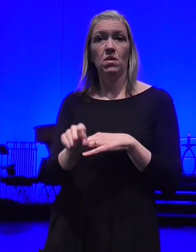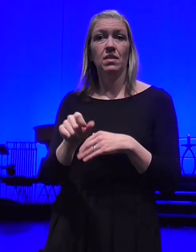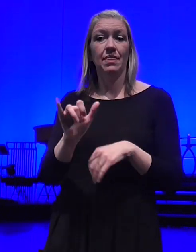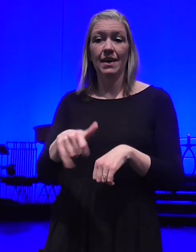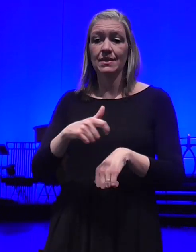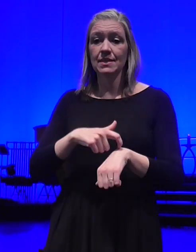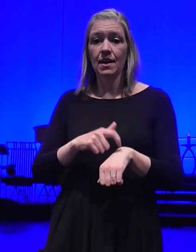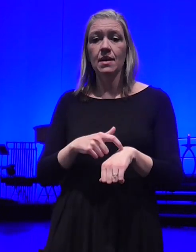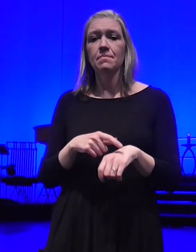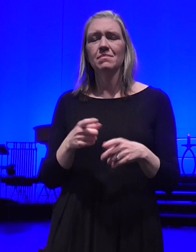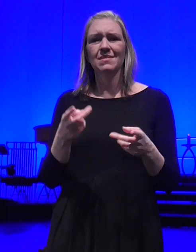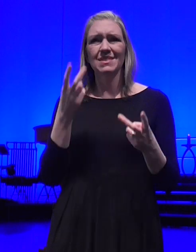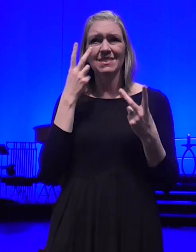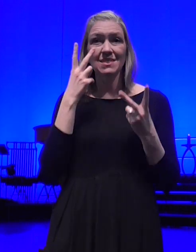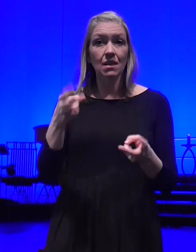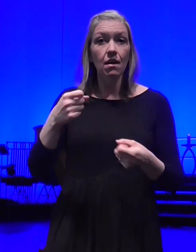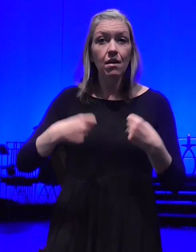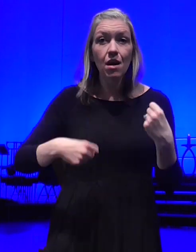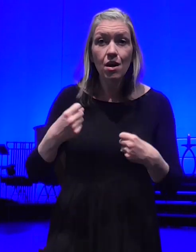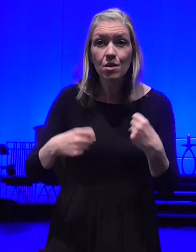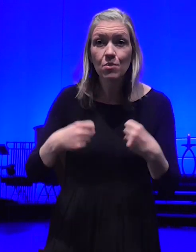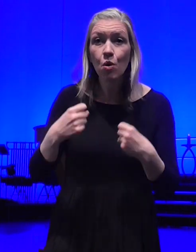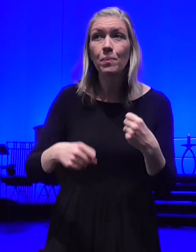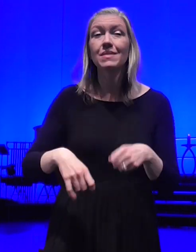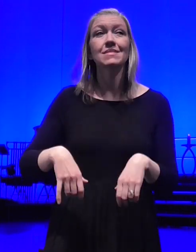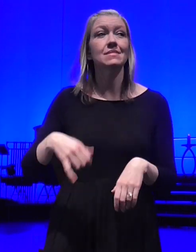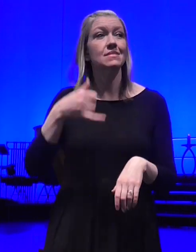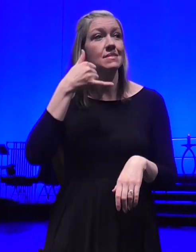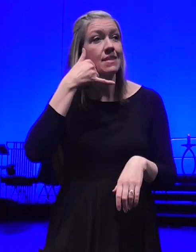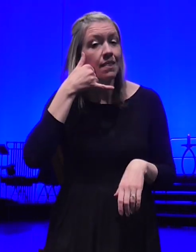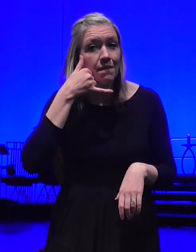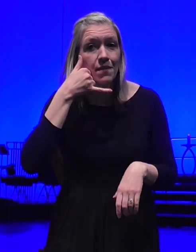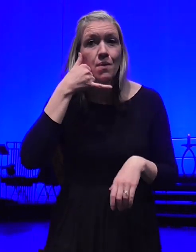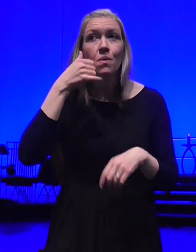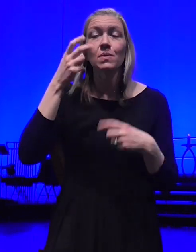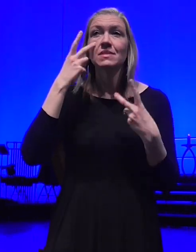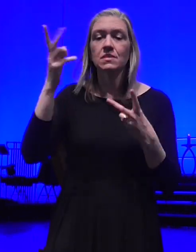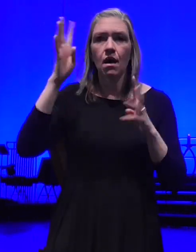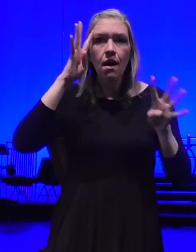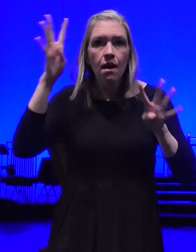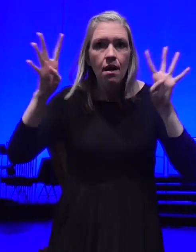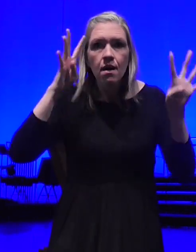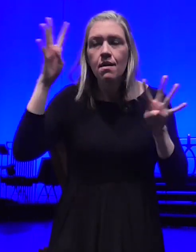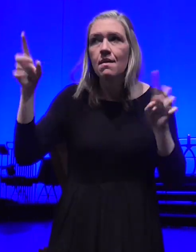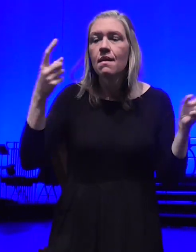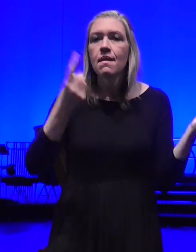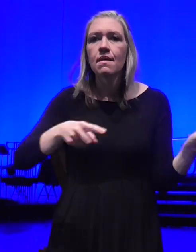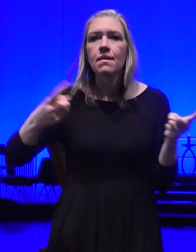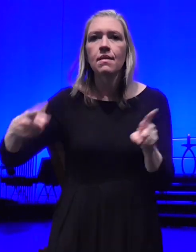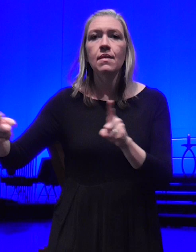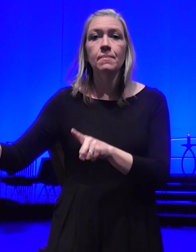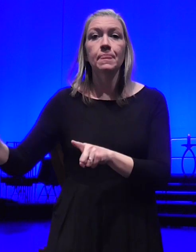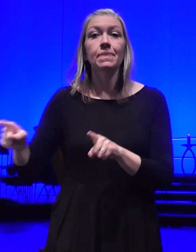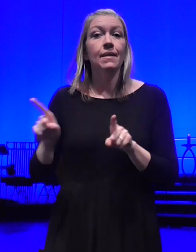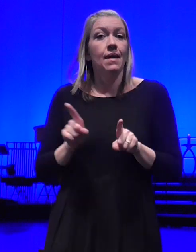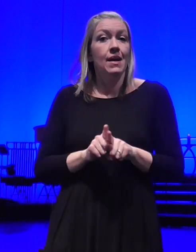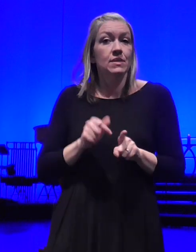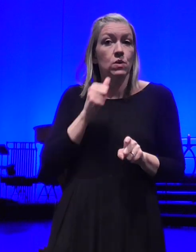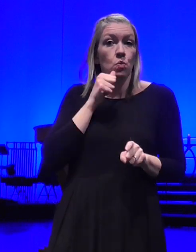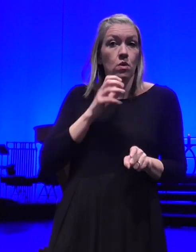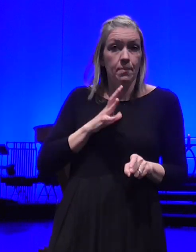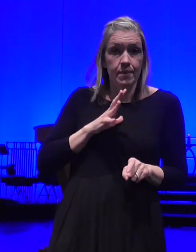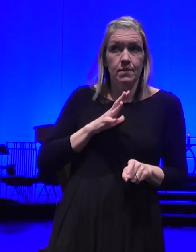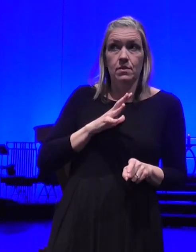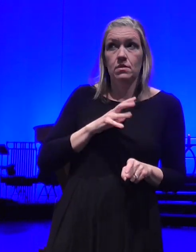he watched automobiles, telephones. He saw all of this happening. And as a woman, you